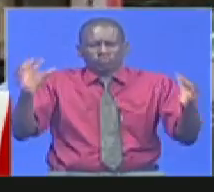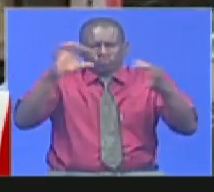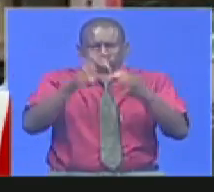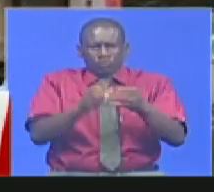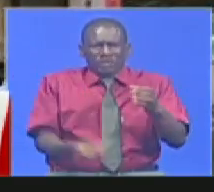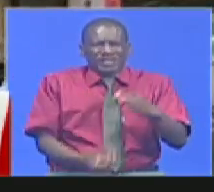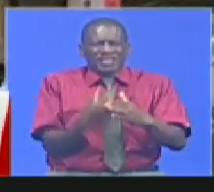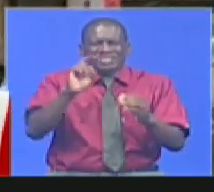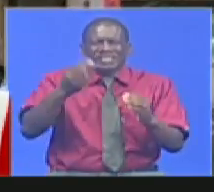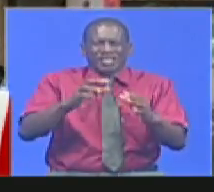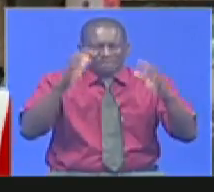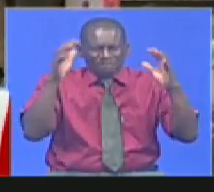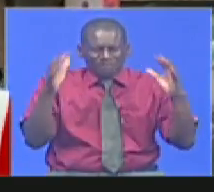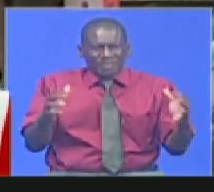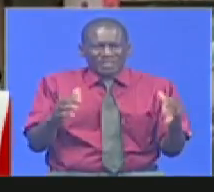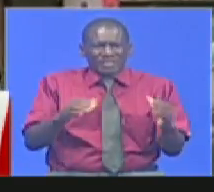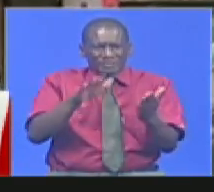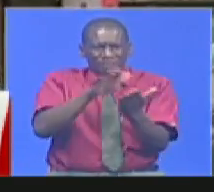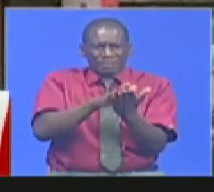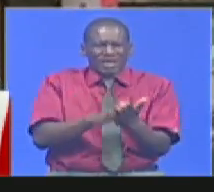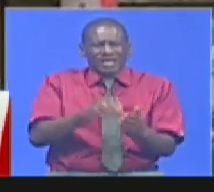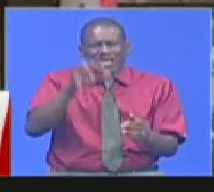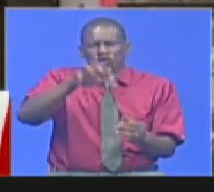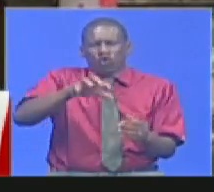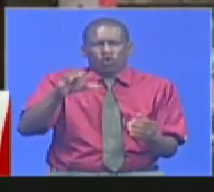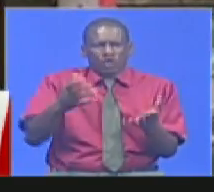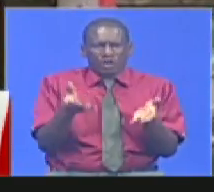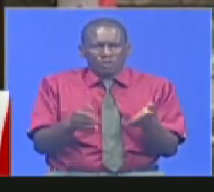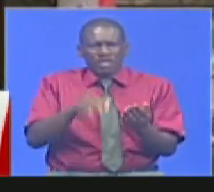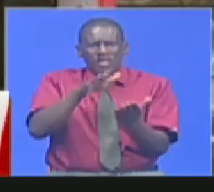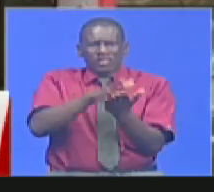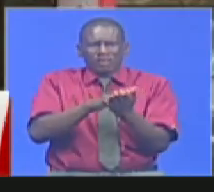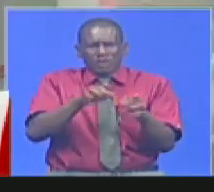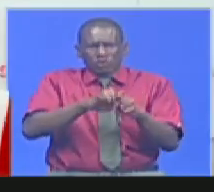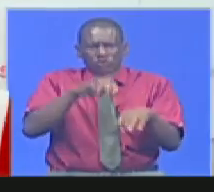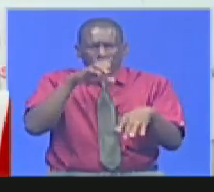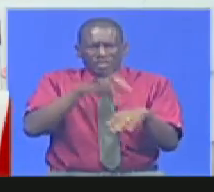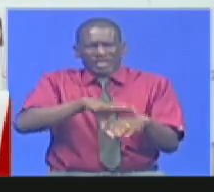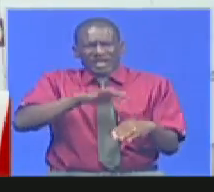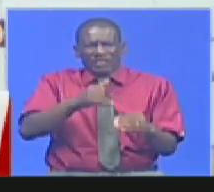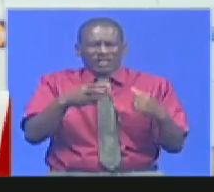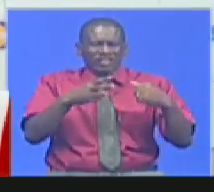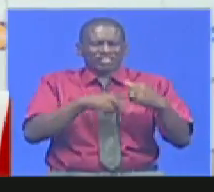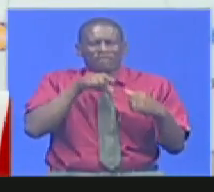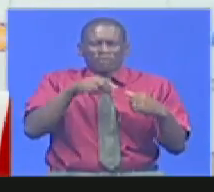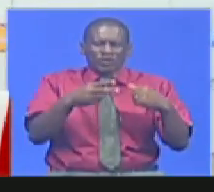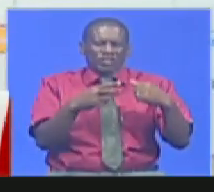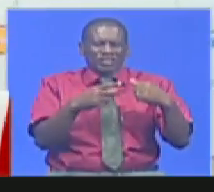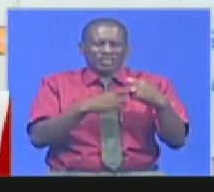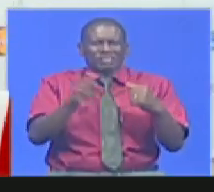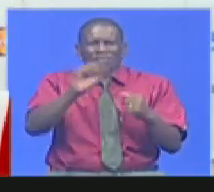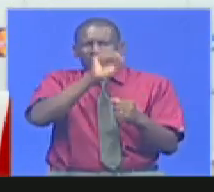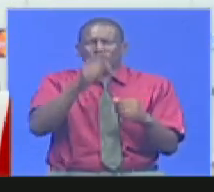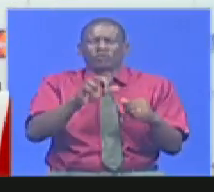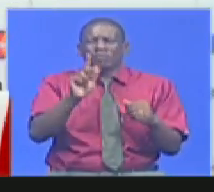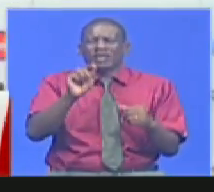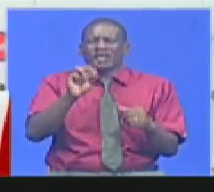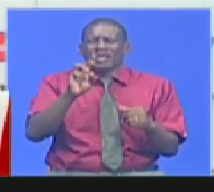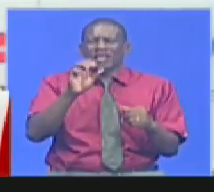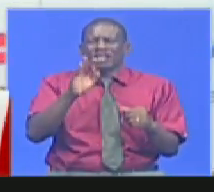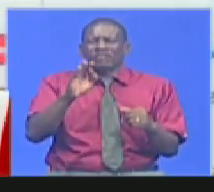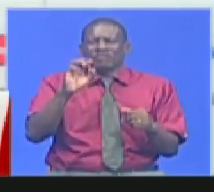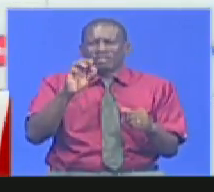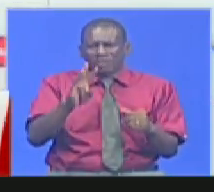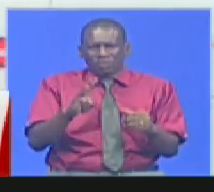second largest bank in the Democratic Republic of Congo. The bank will also acquire an additional 7.6% from KfW, a German